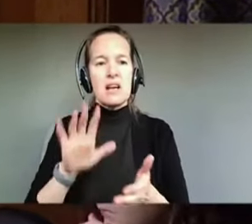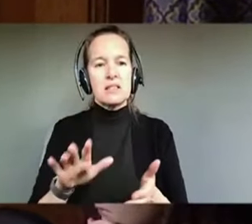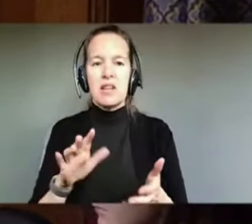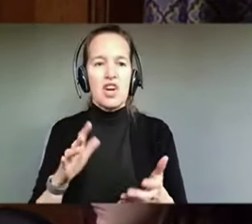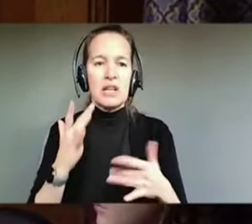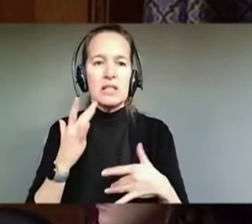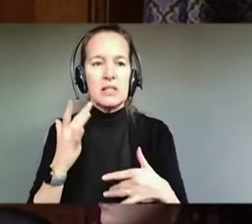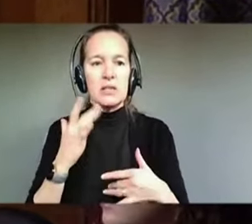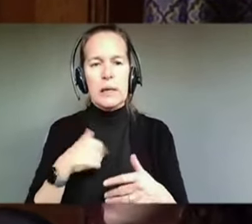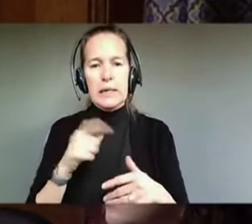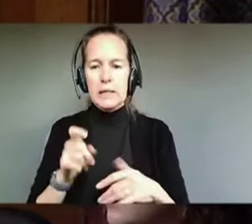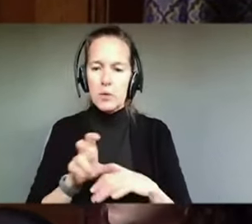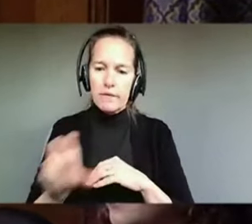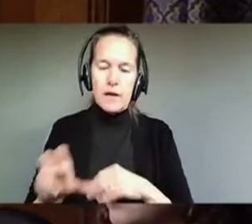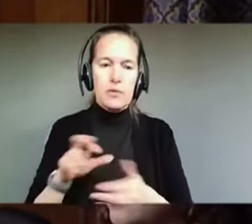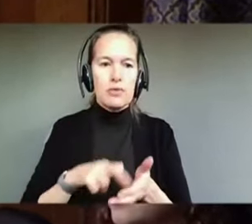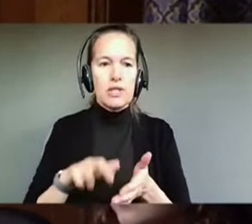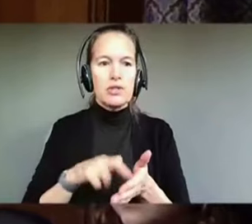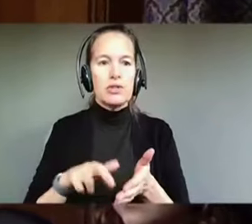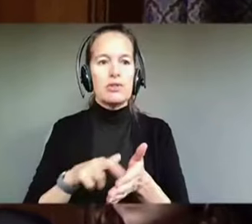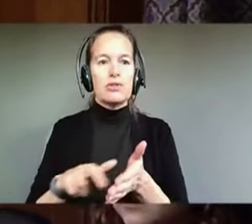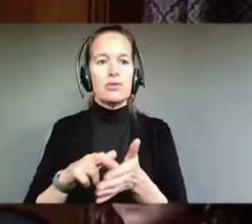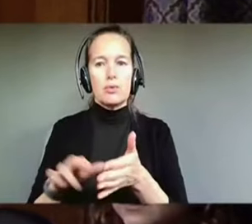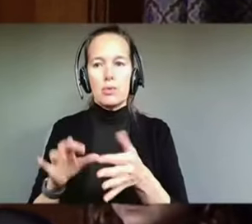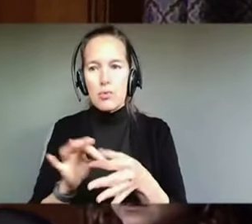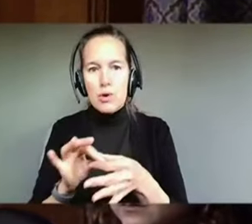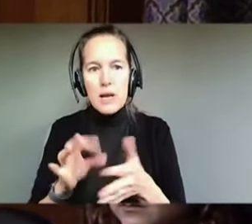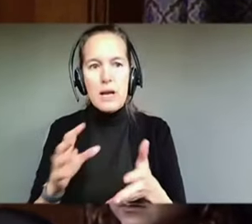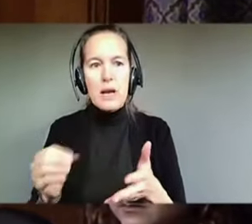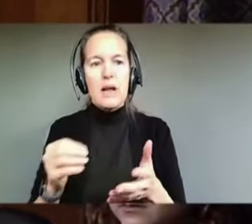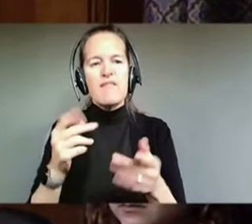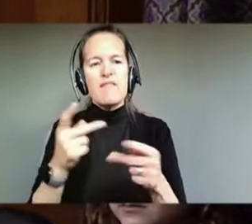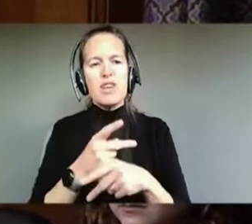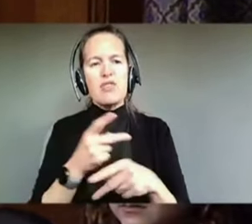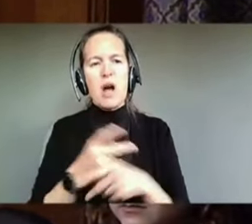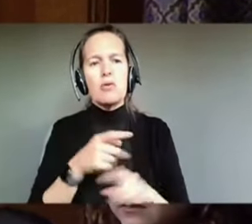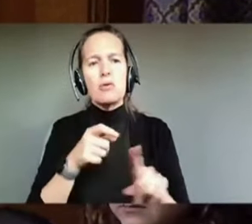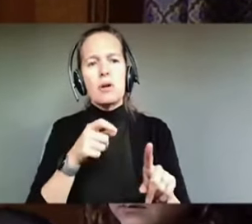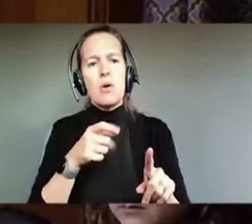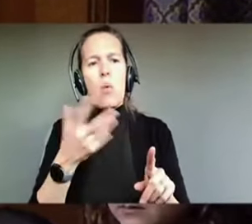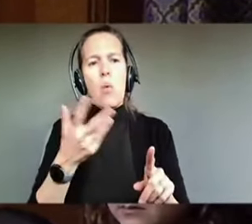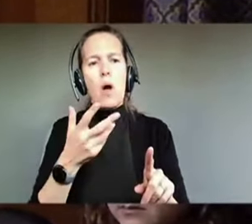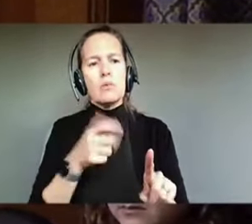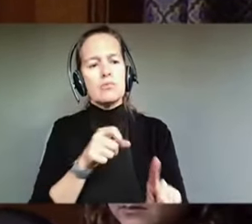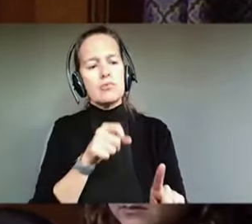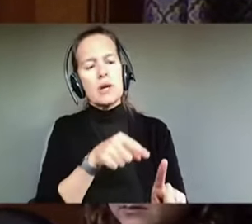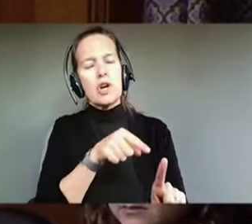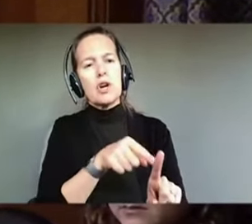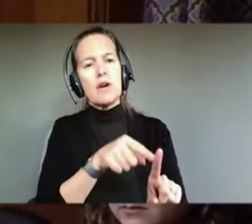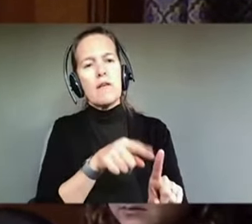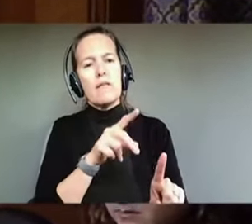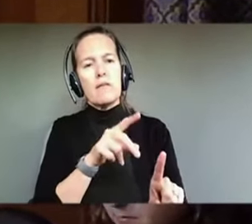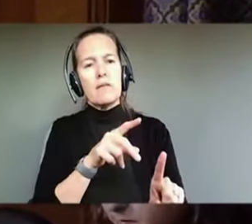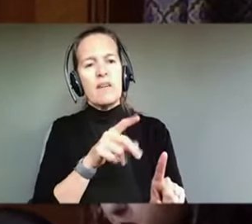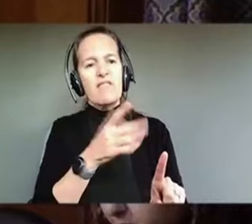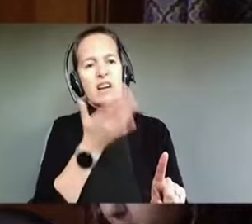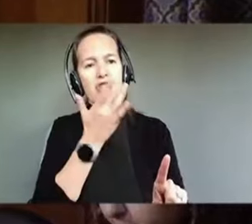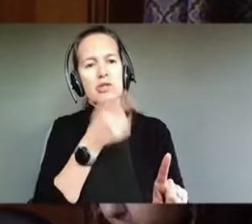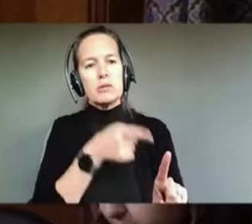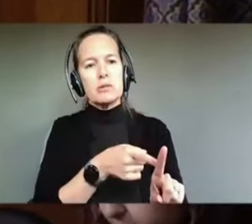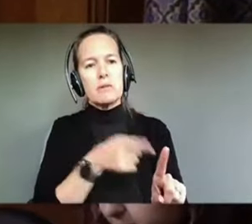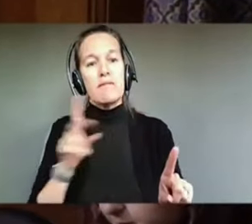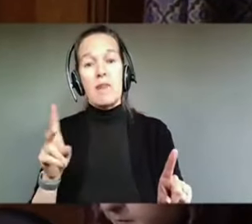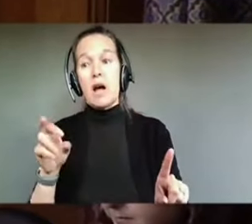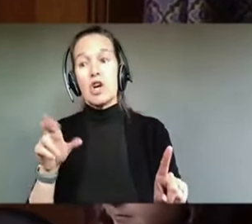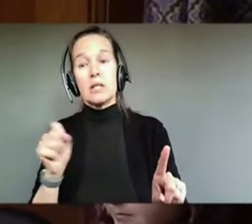to coordinate and fund research on conditions triggered by viral infections that will drive us towards diagnosis